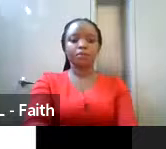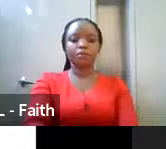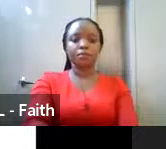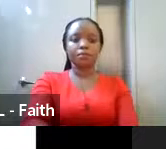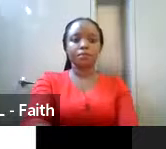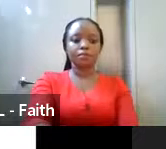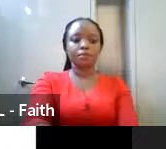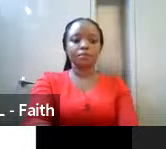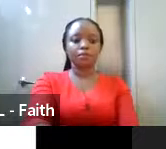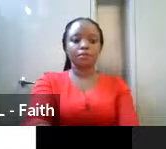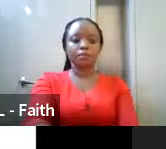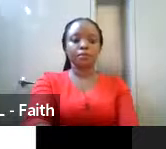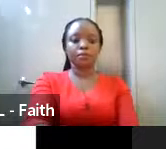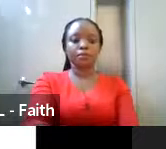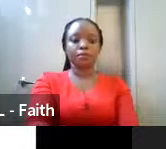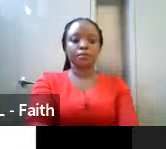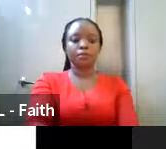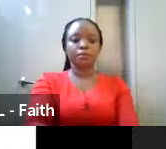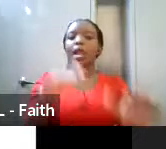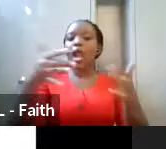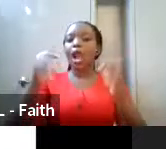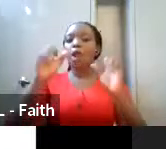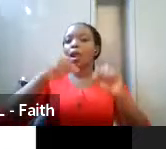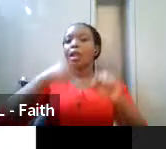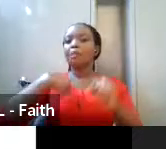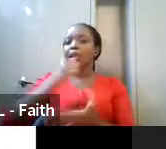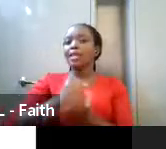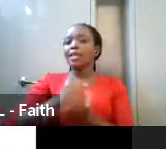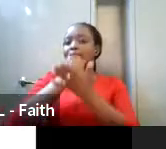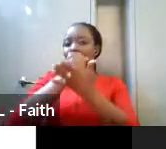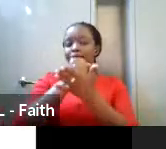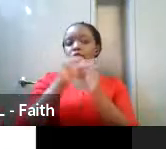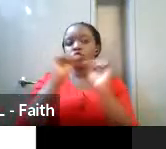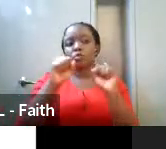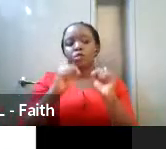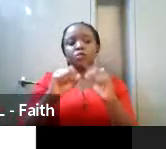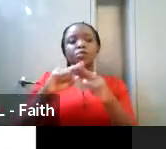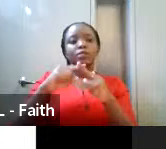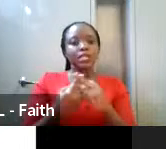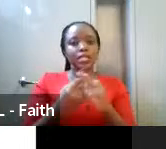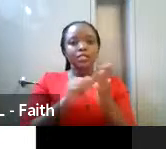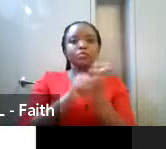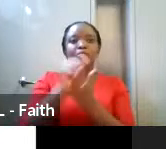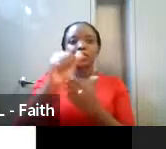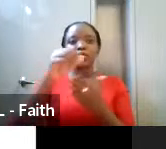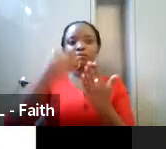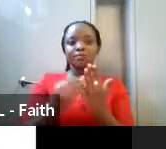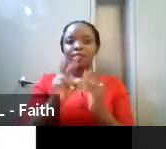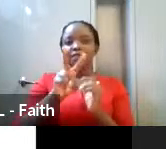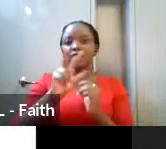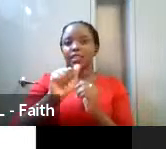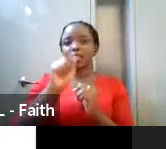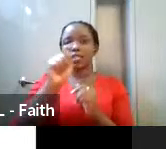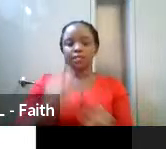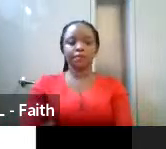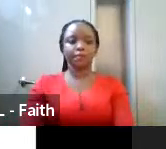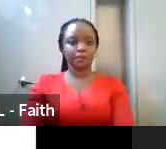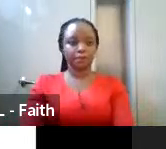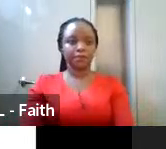I be assisted so that I can start issuing the VAT